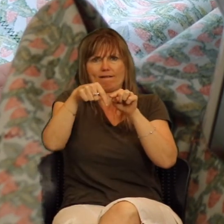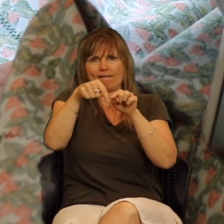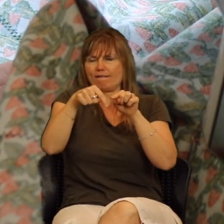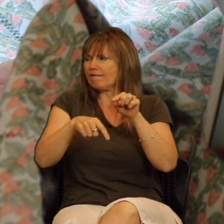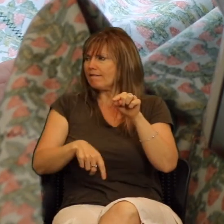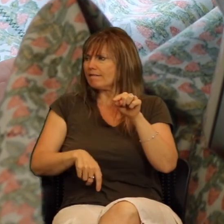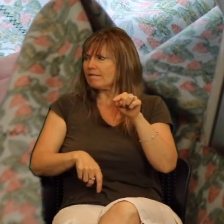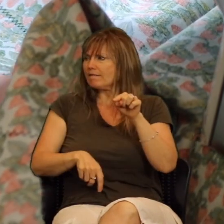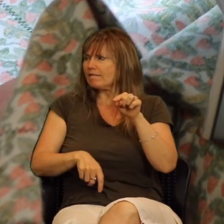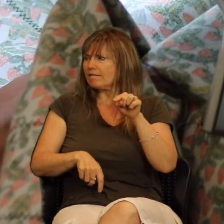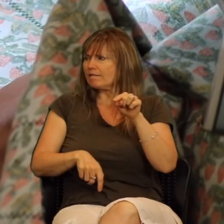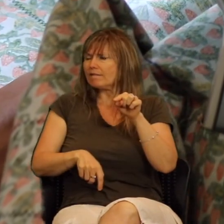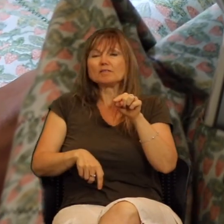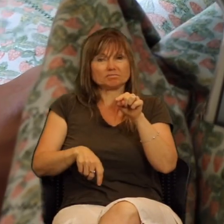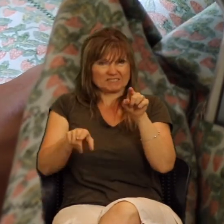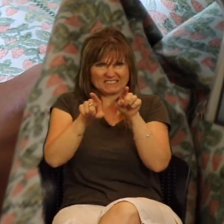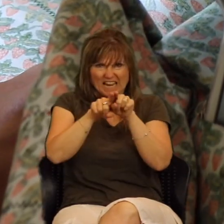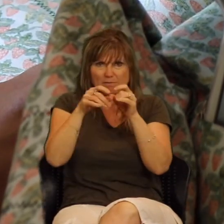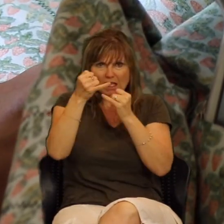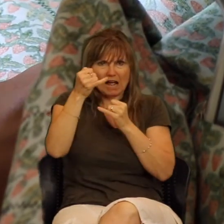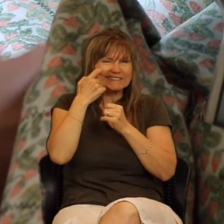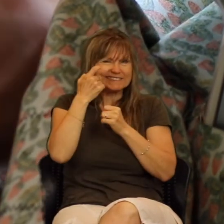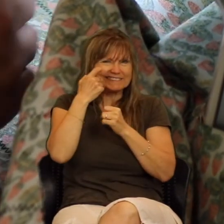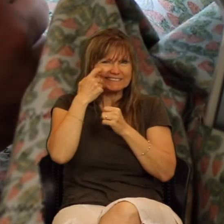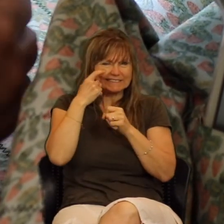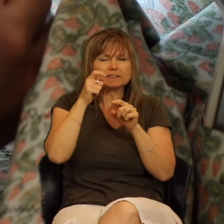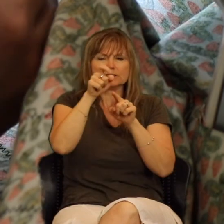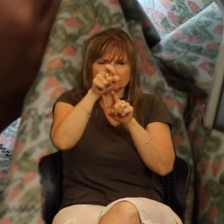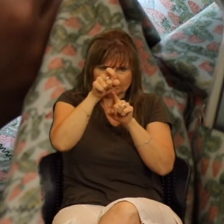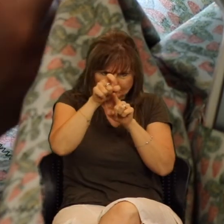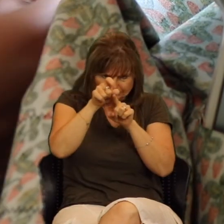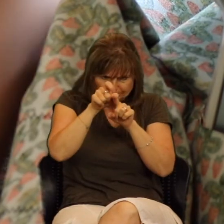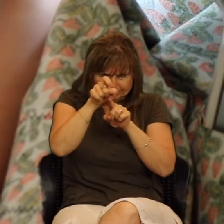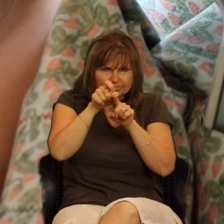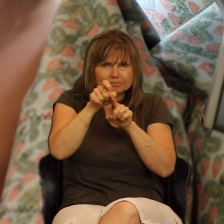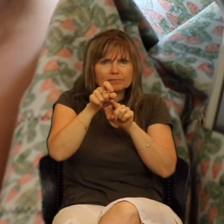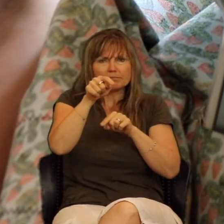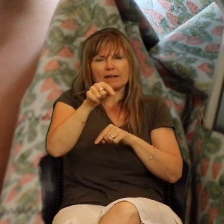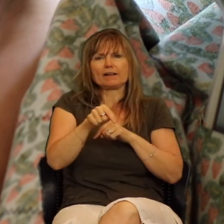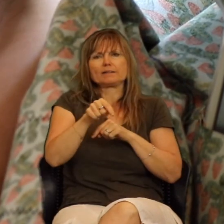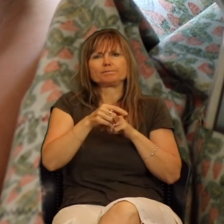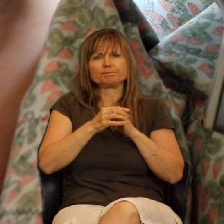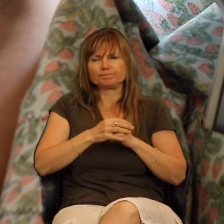same thing, come back on the same line we just did.